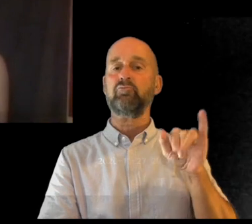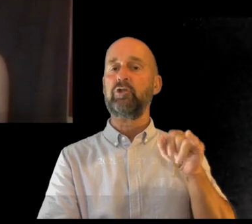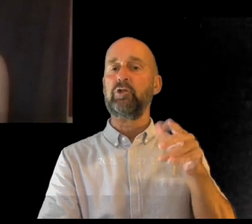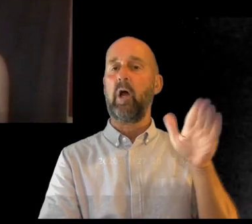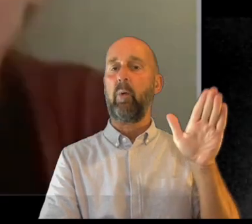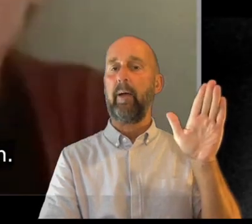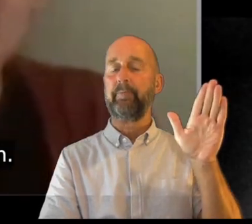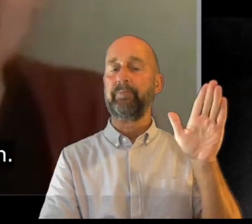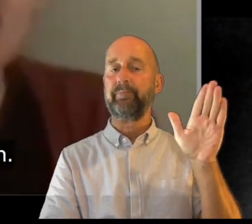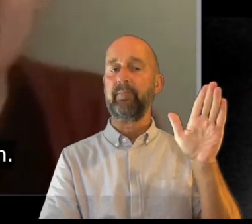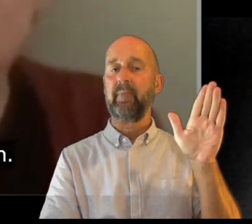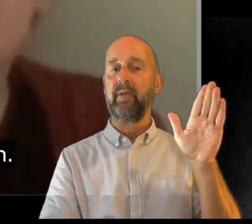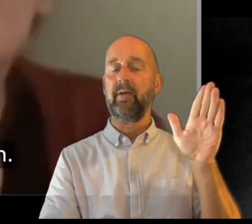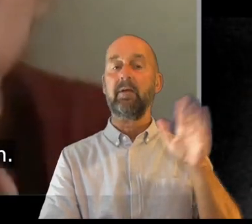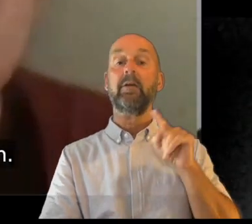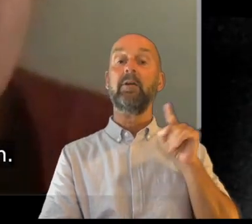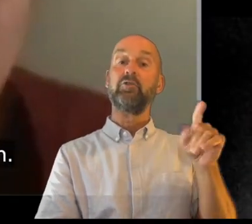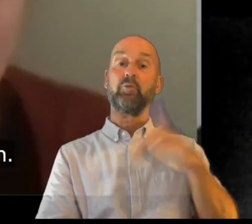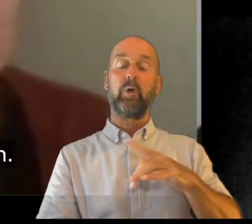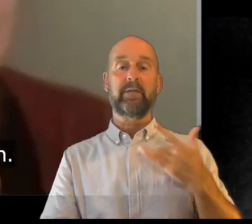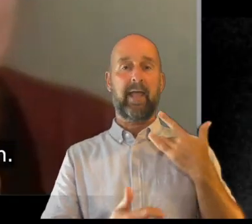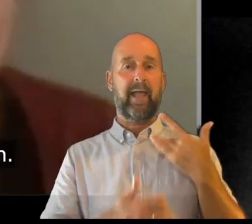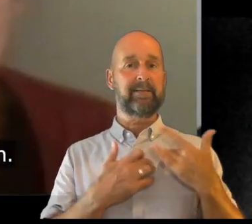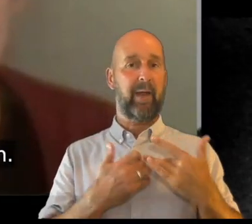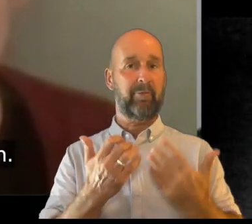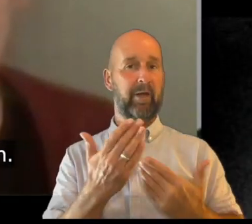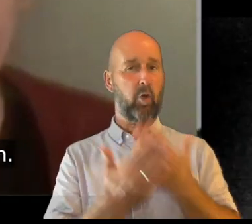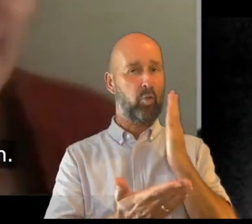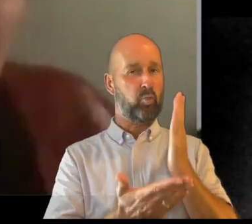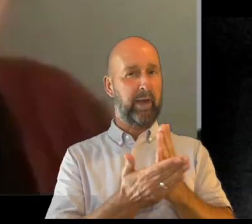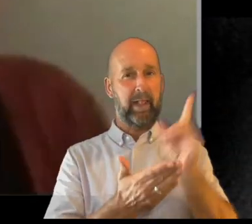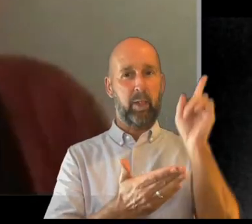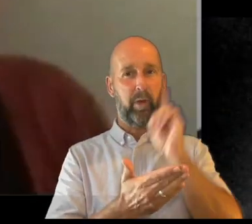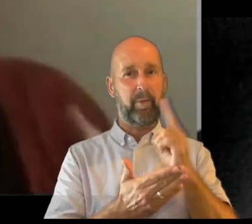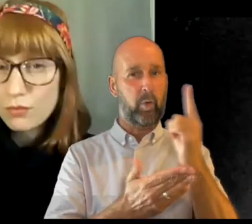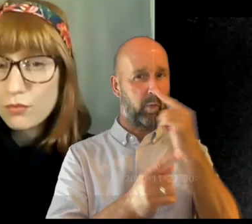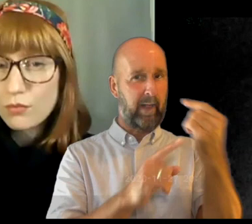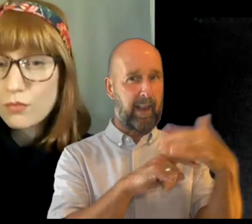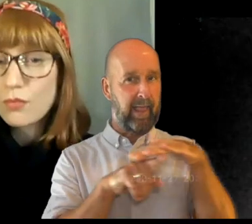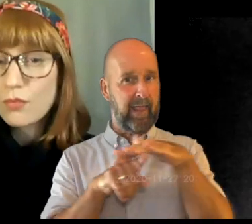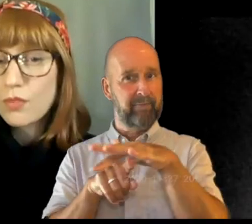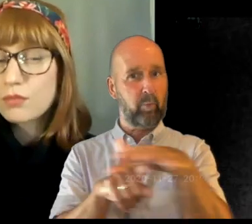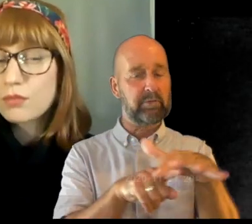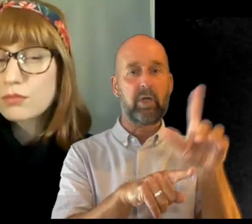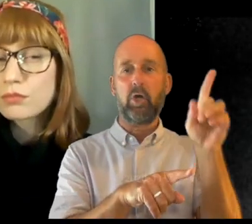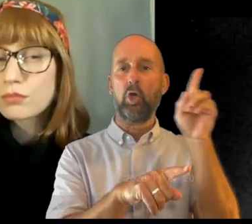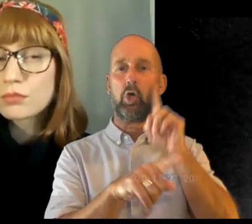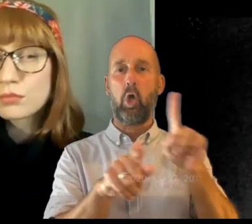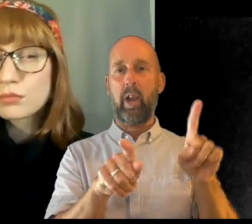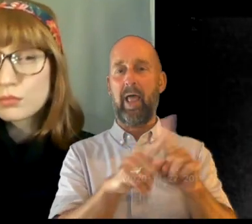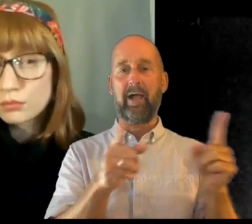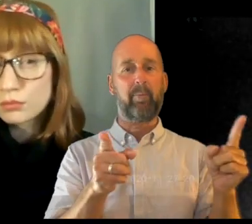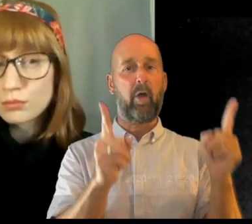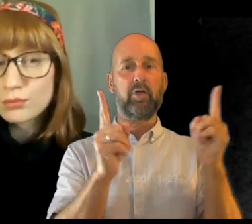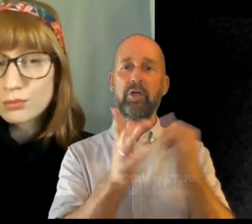away. Gen Z wants inspiring real women, influencers, girl